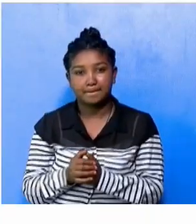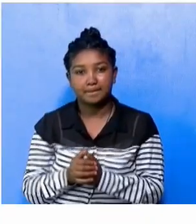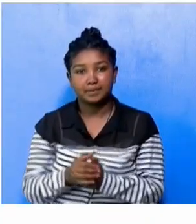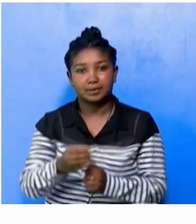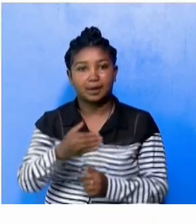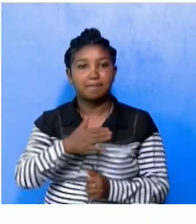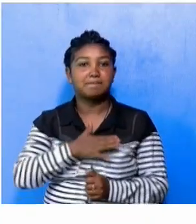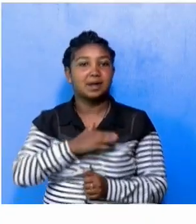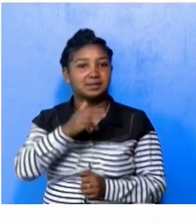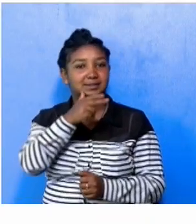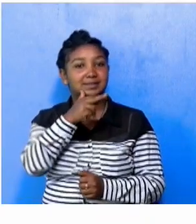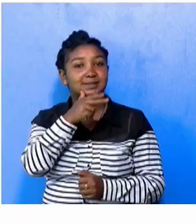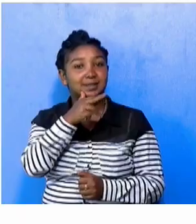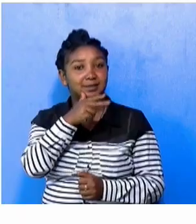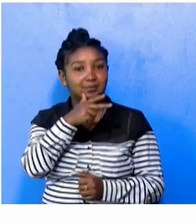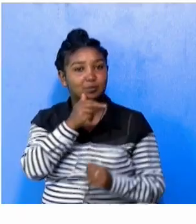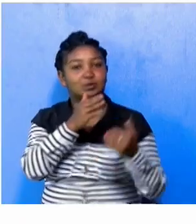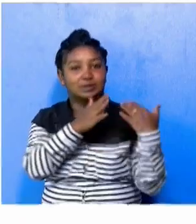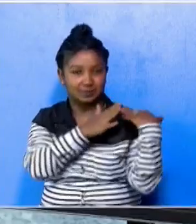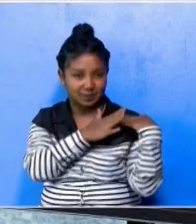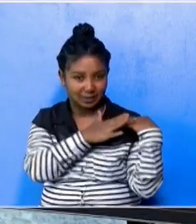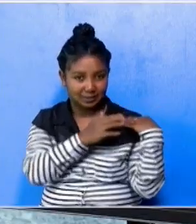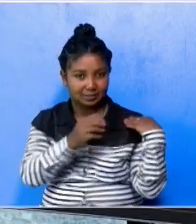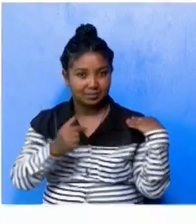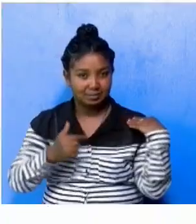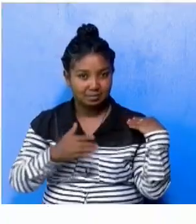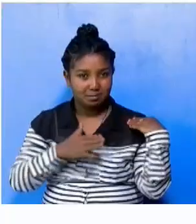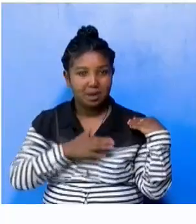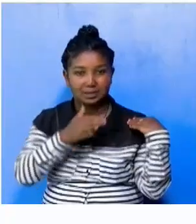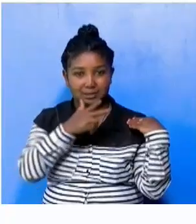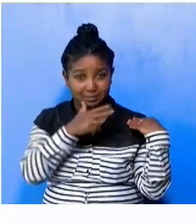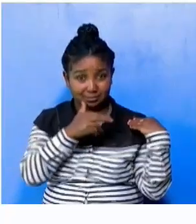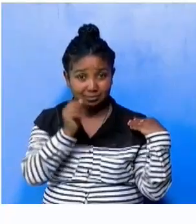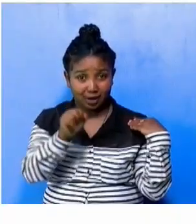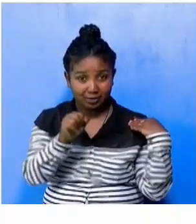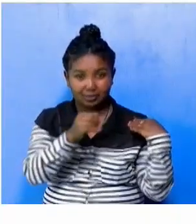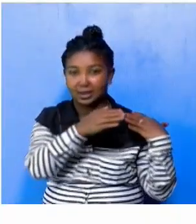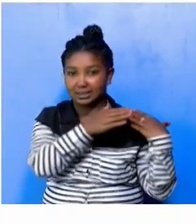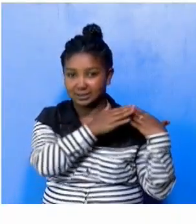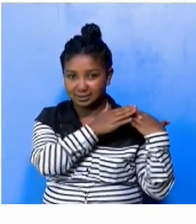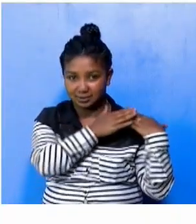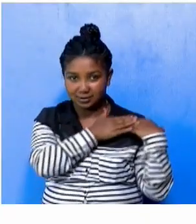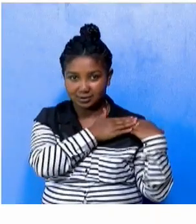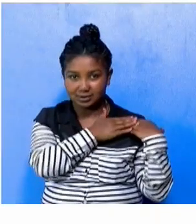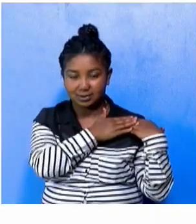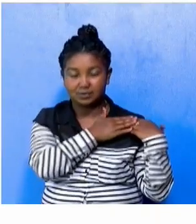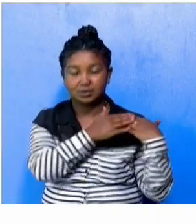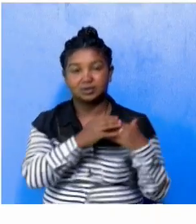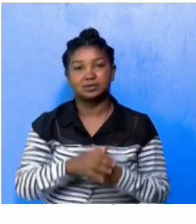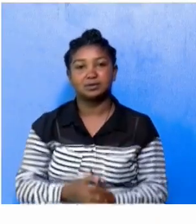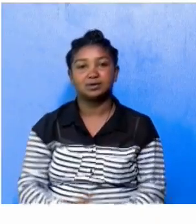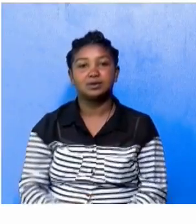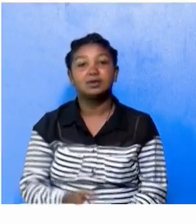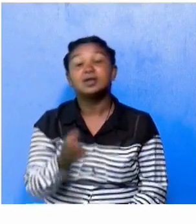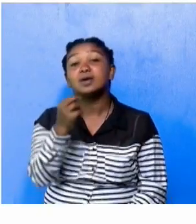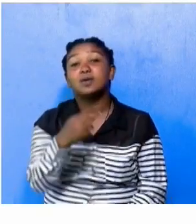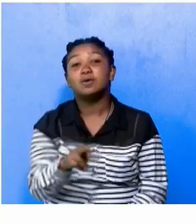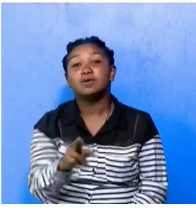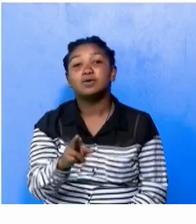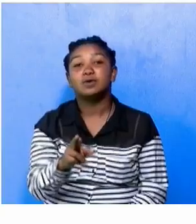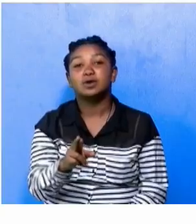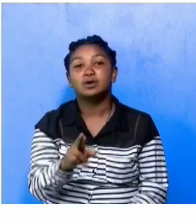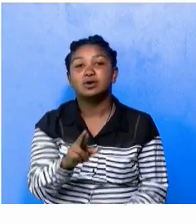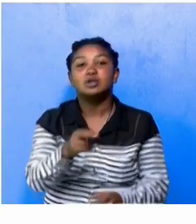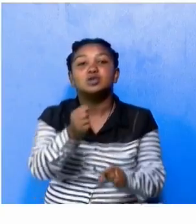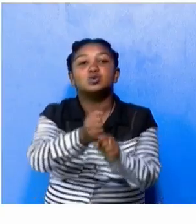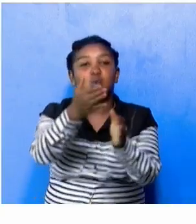my sister is the subject. Come on, my sister is the subject. Or